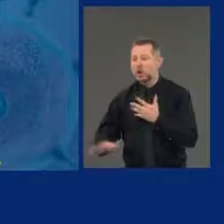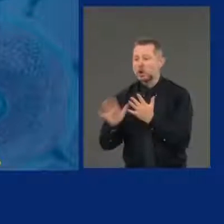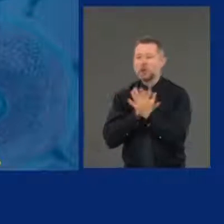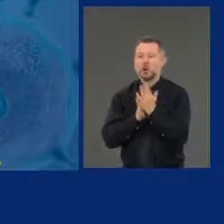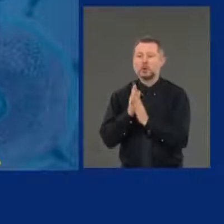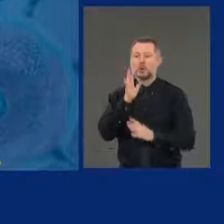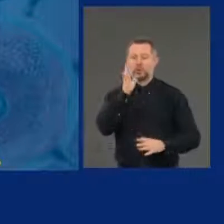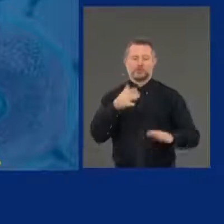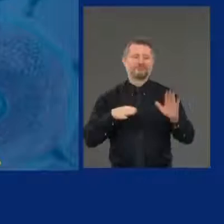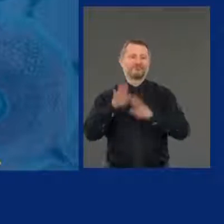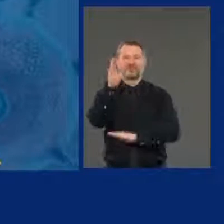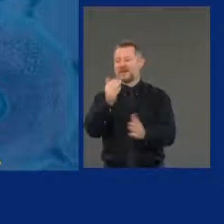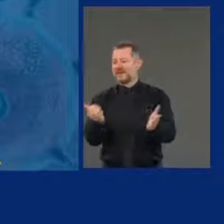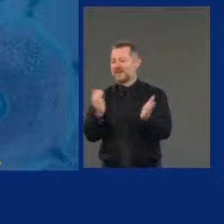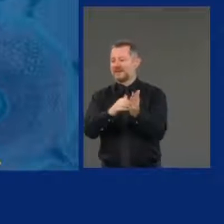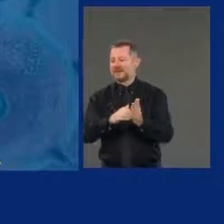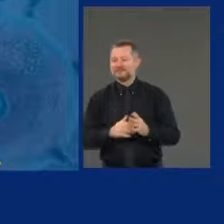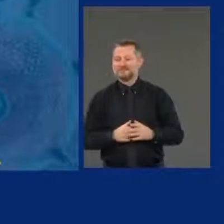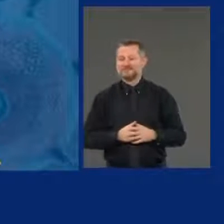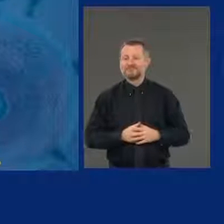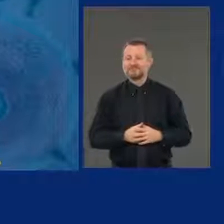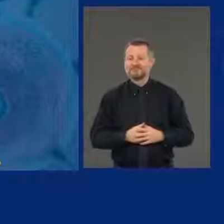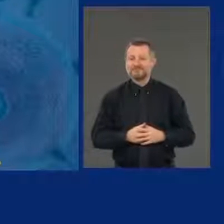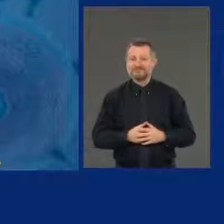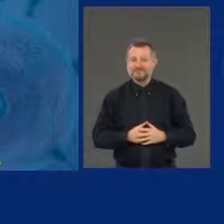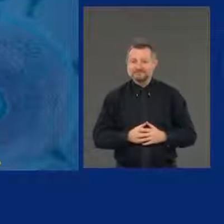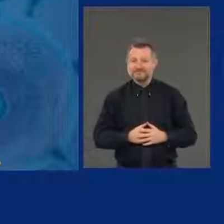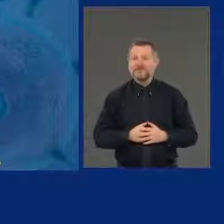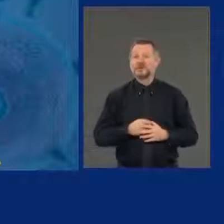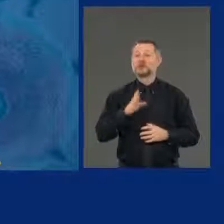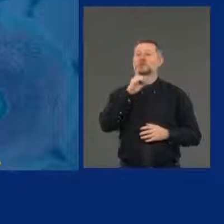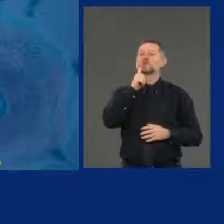week. You get undisciplined,